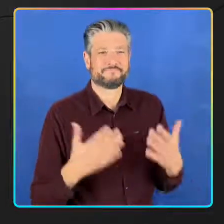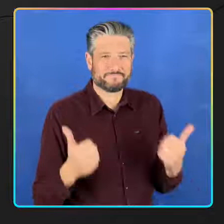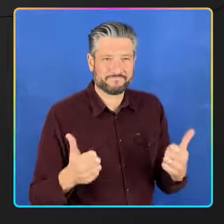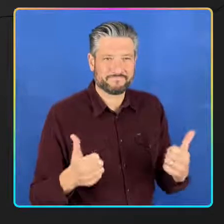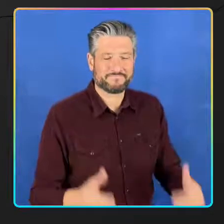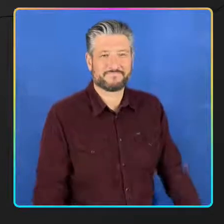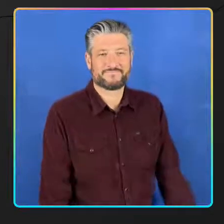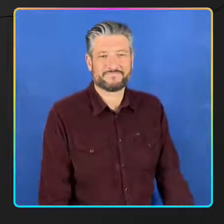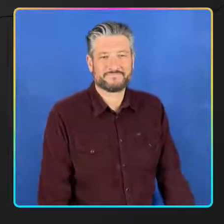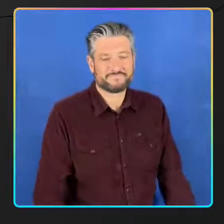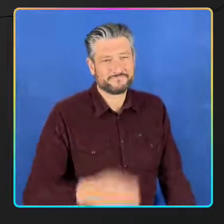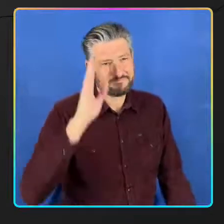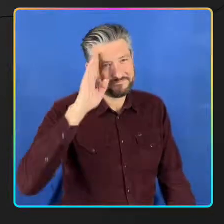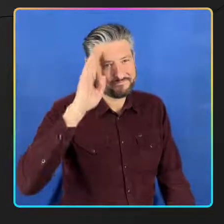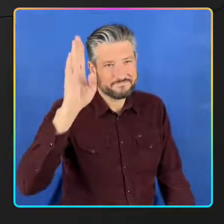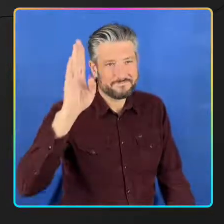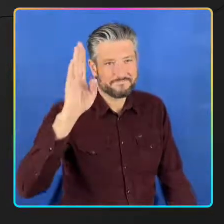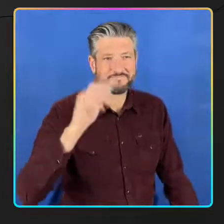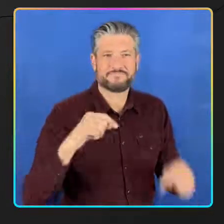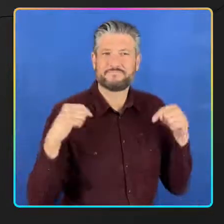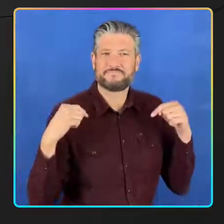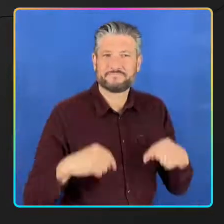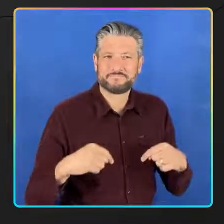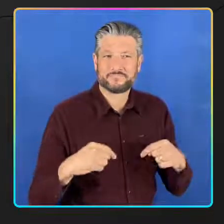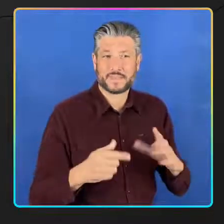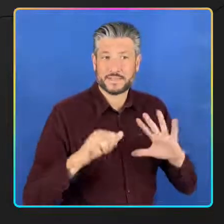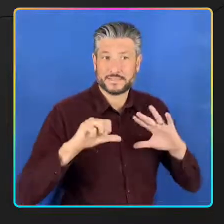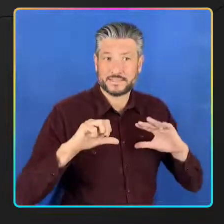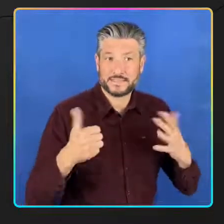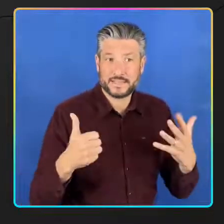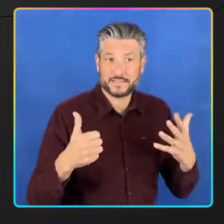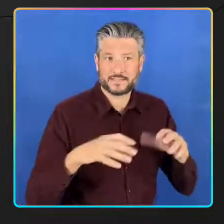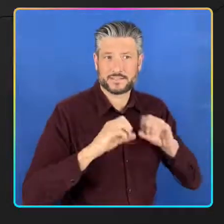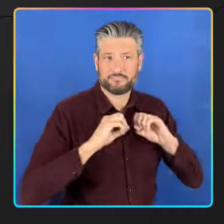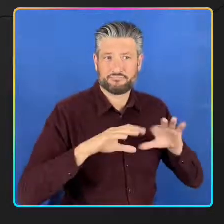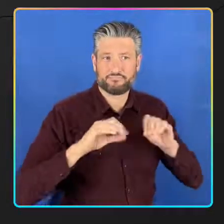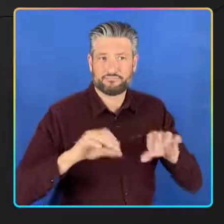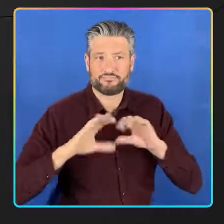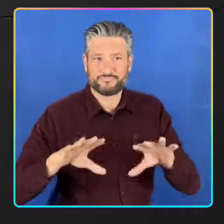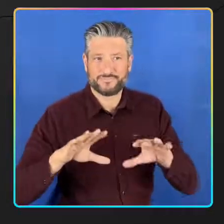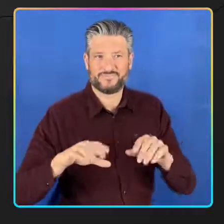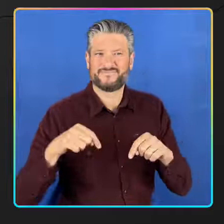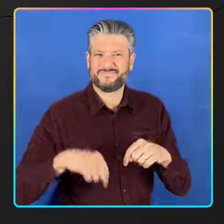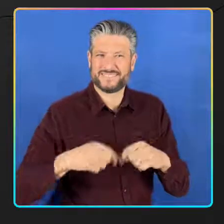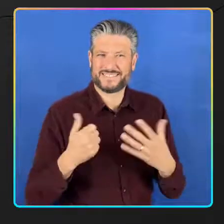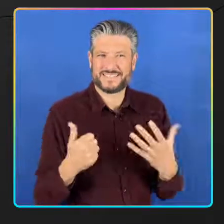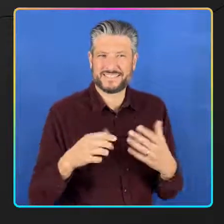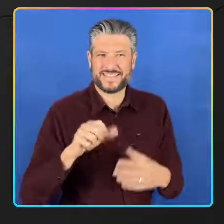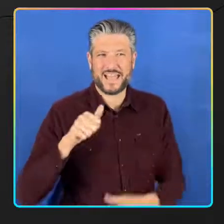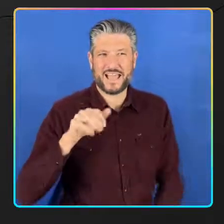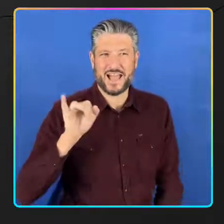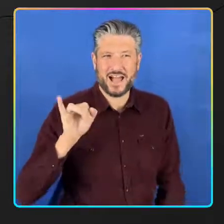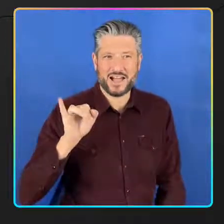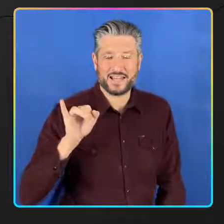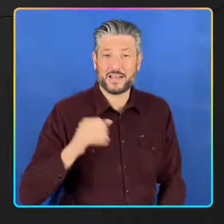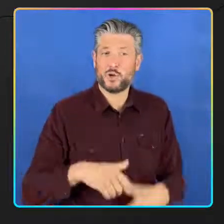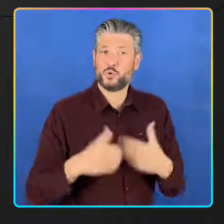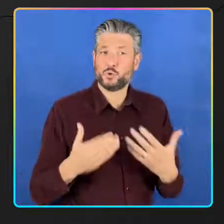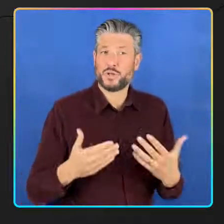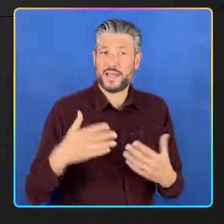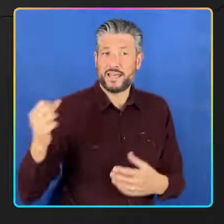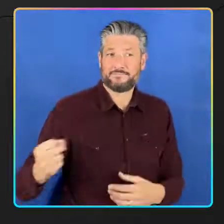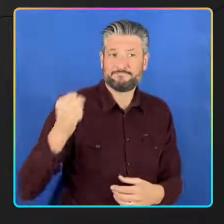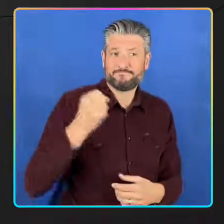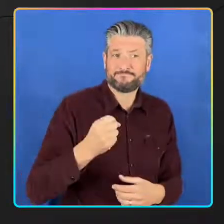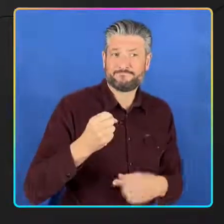Hi everyone and welcome to the 6th episode of season 2 of the A Bit of AI show. This episode we will talk with Bea about her life in AI. My